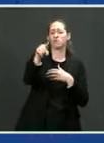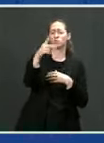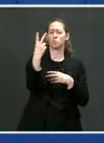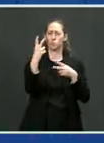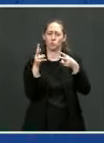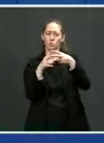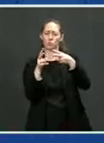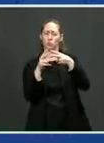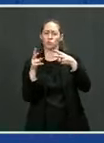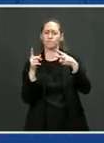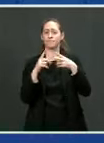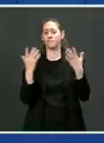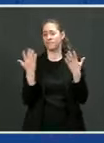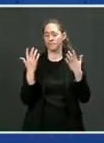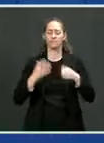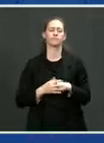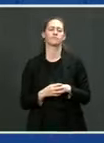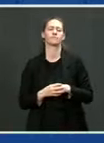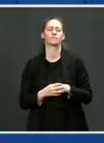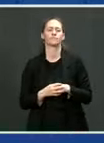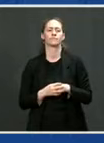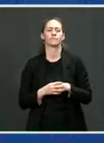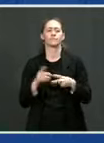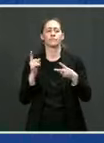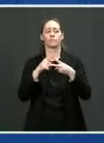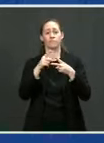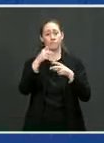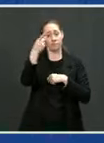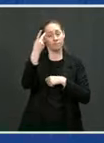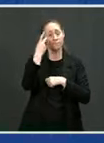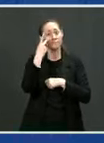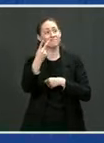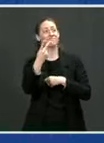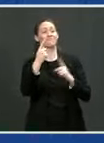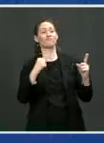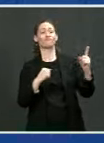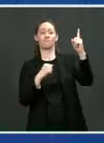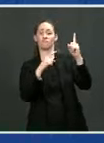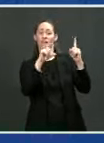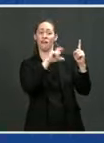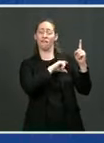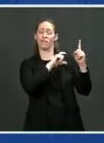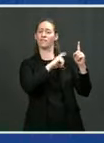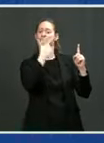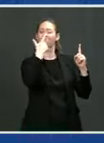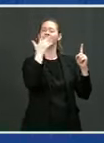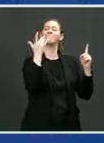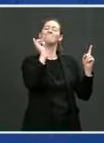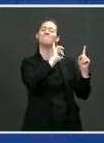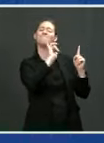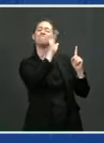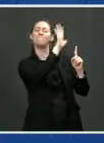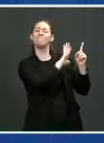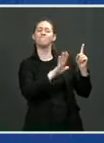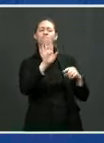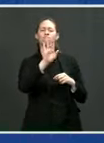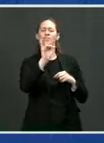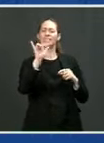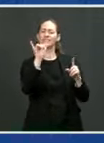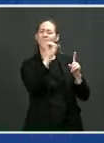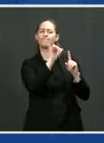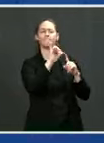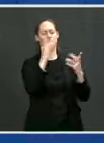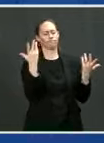First, if you see an officer today, be like Billy and ask yourself, how can I